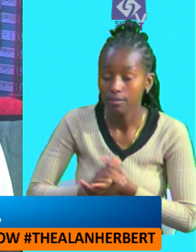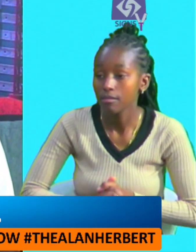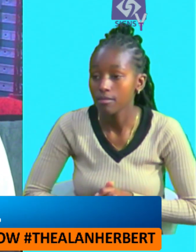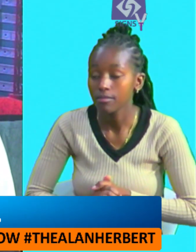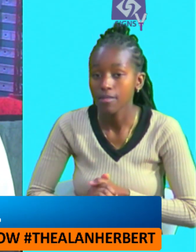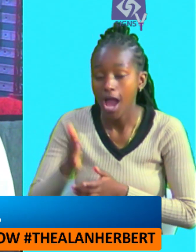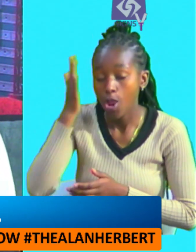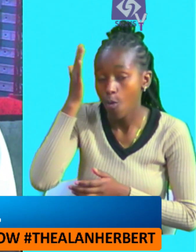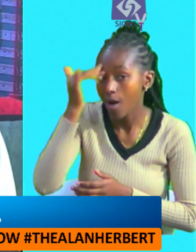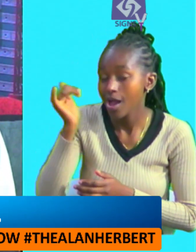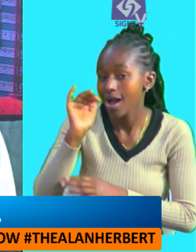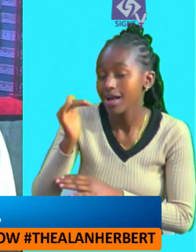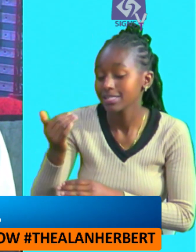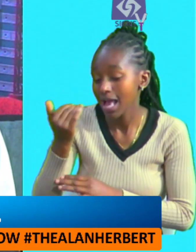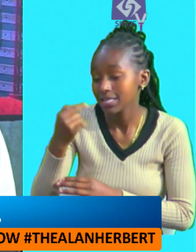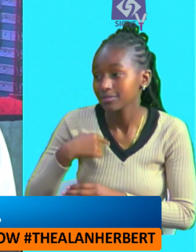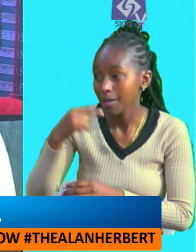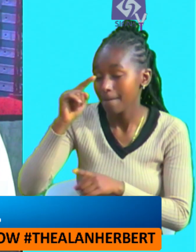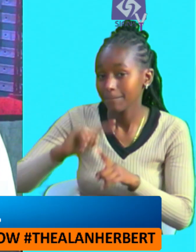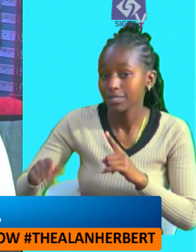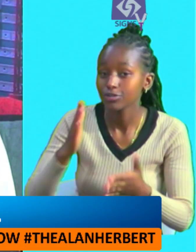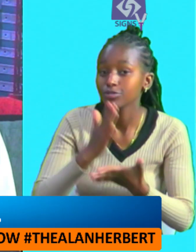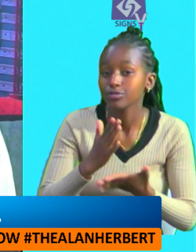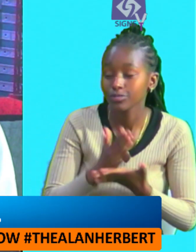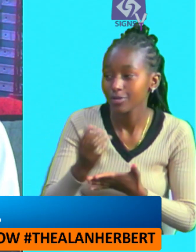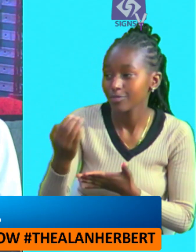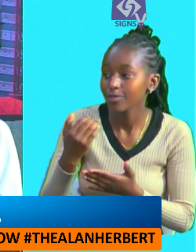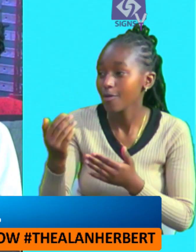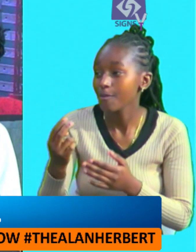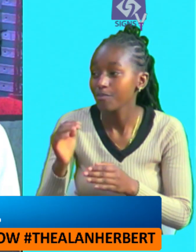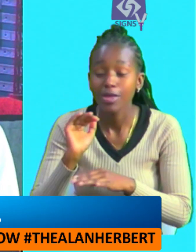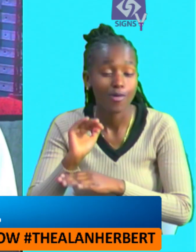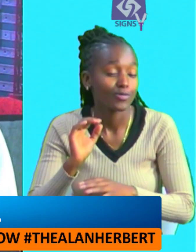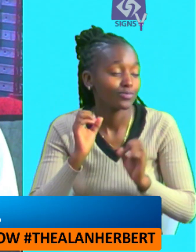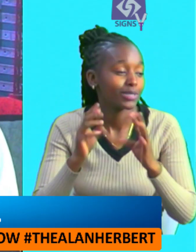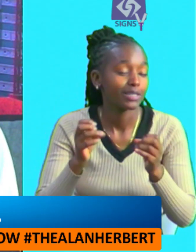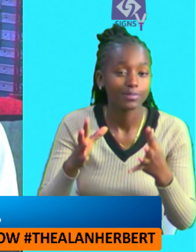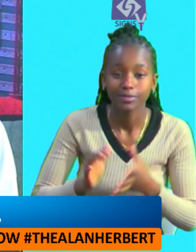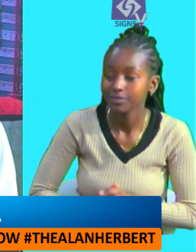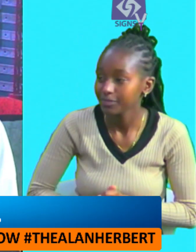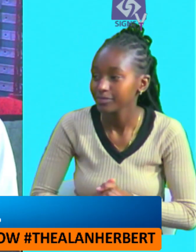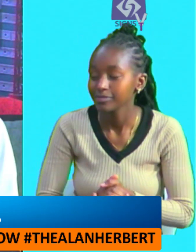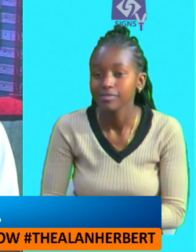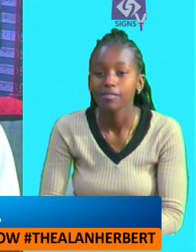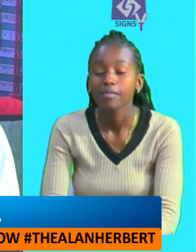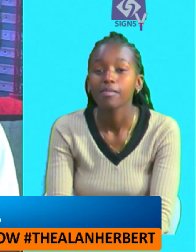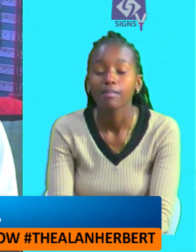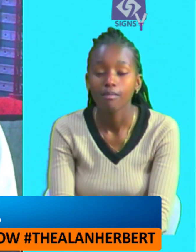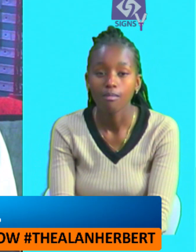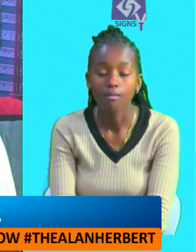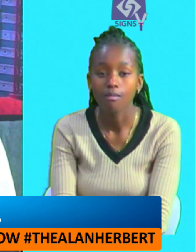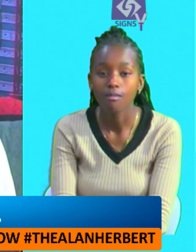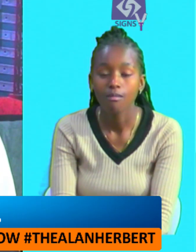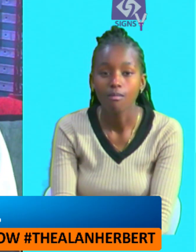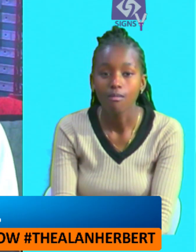Najua mbona umeniuliza hiyo swali but No. You should not fill in blanks for me. Just tell us, what kind of podcasts